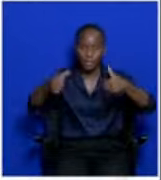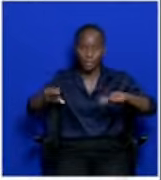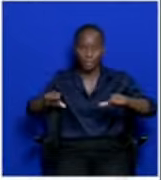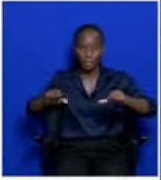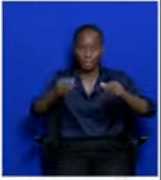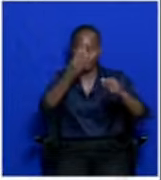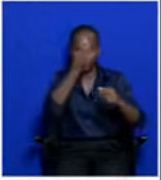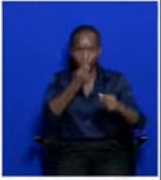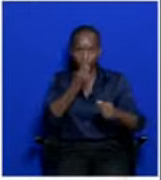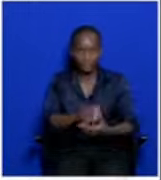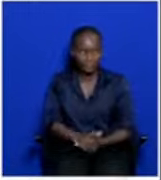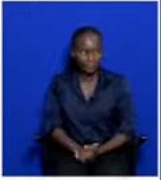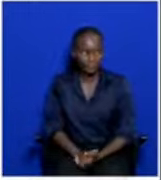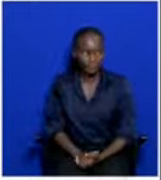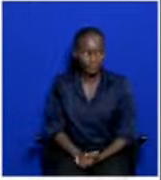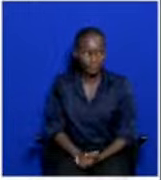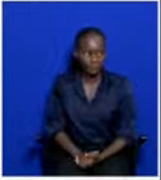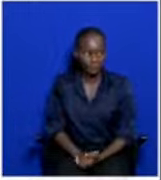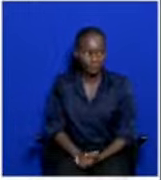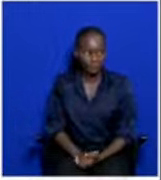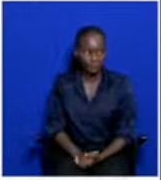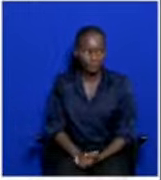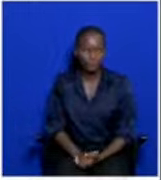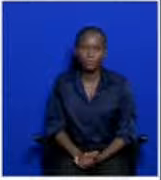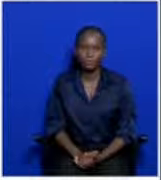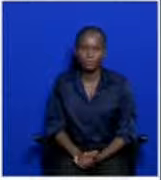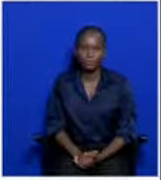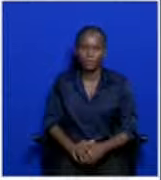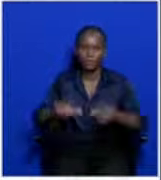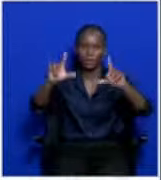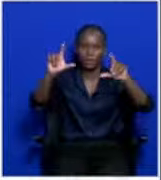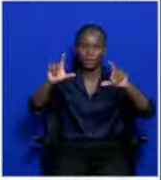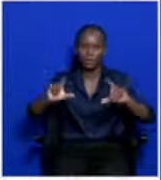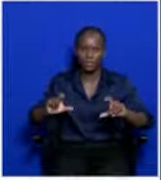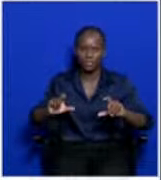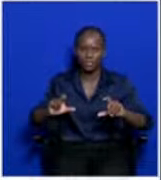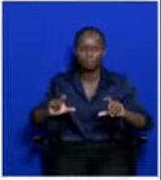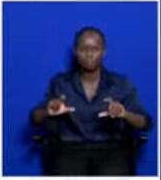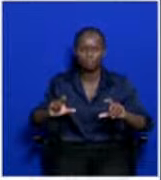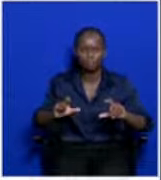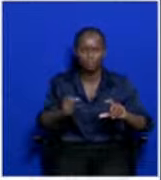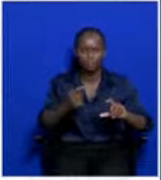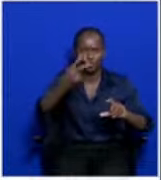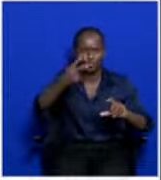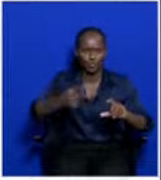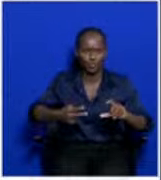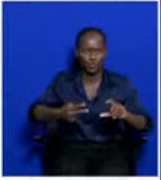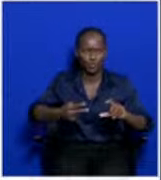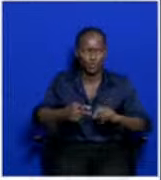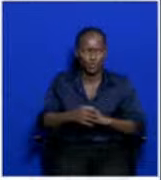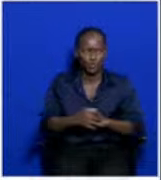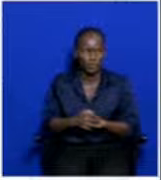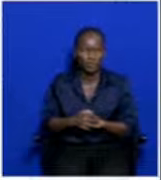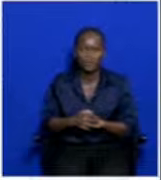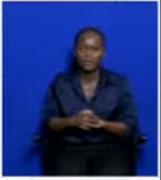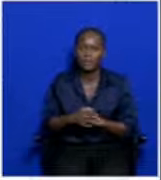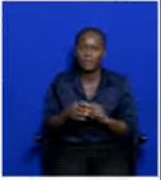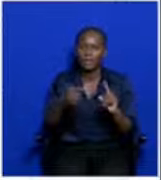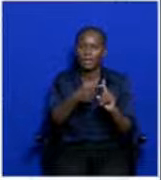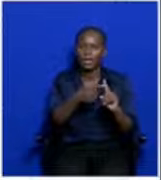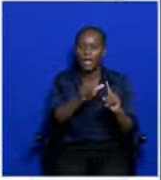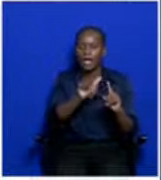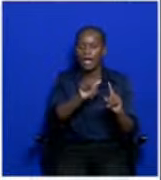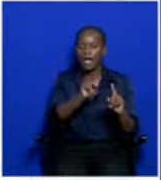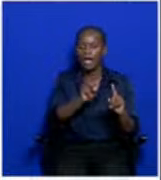There are two pictures here. Is Adrian Norman Mackenzie there? And he seems to